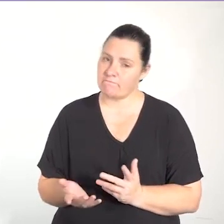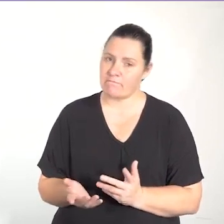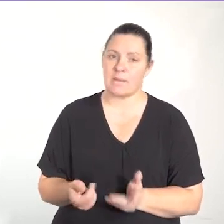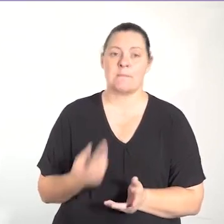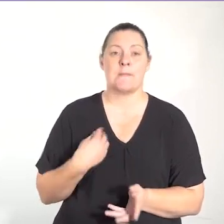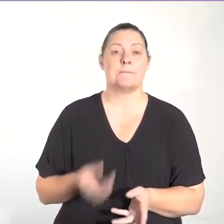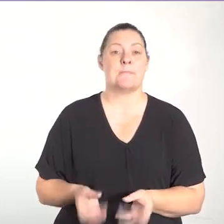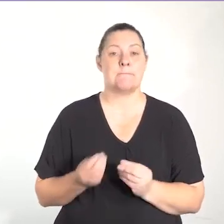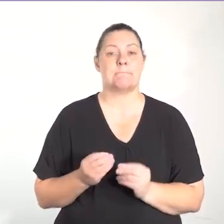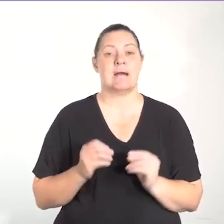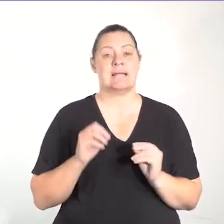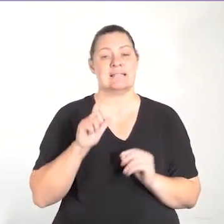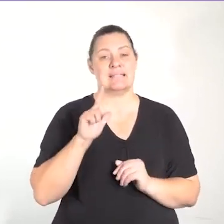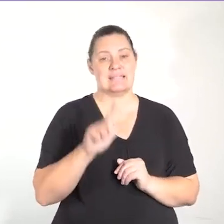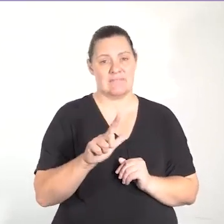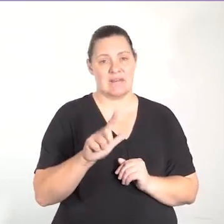Well, if you have